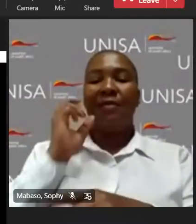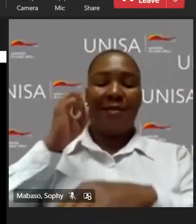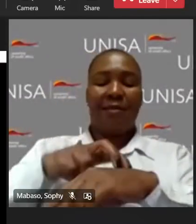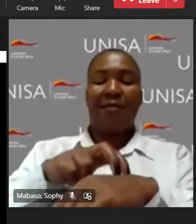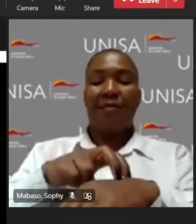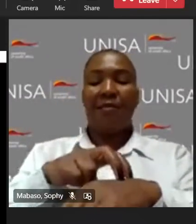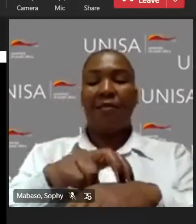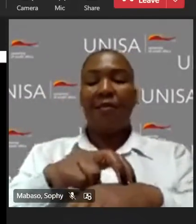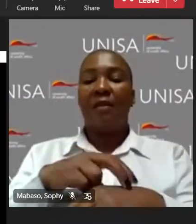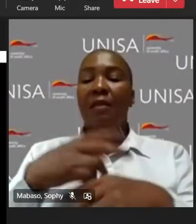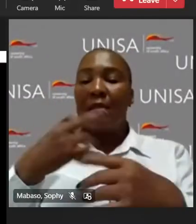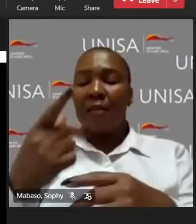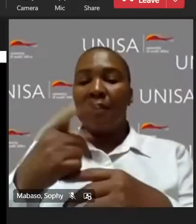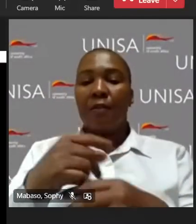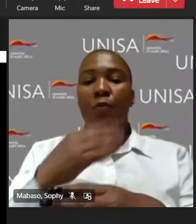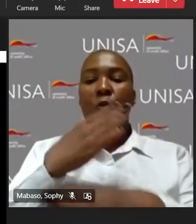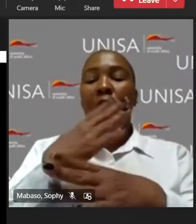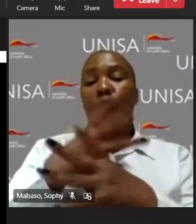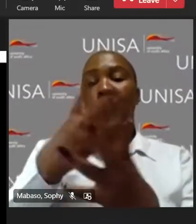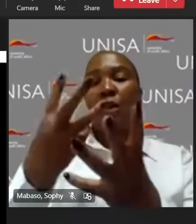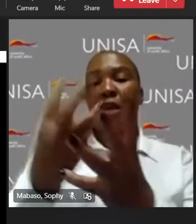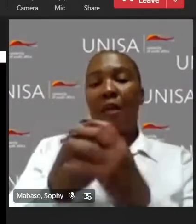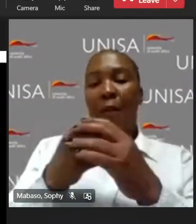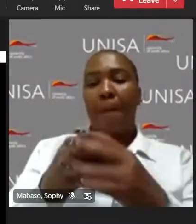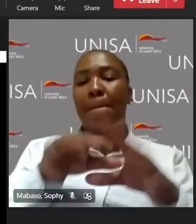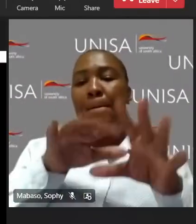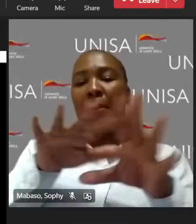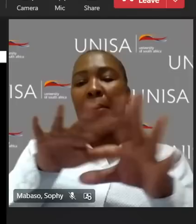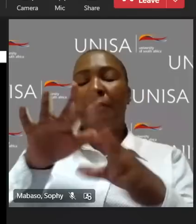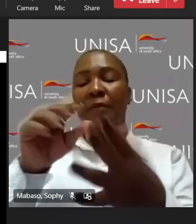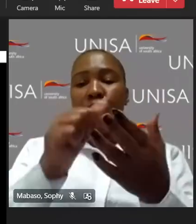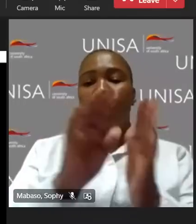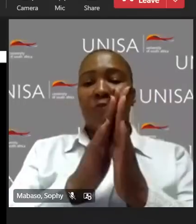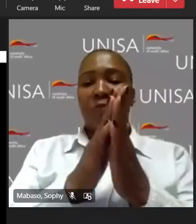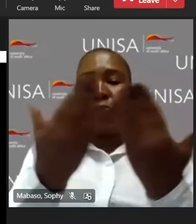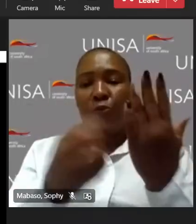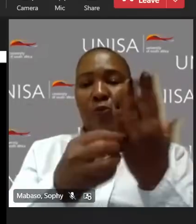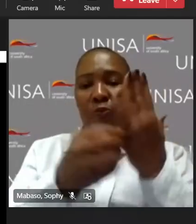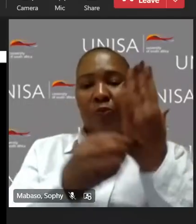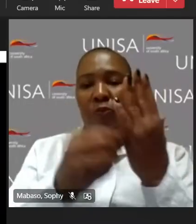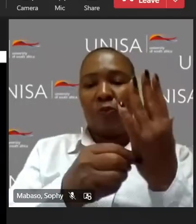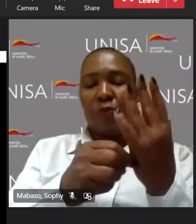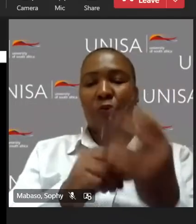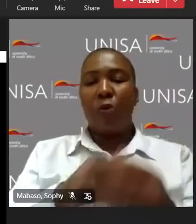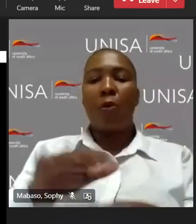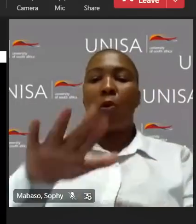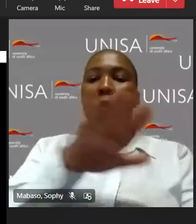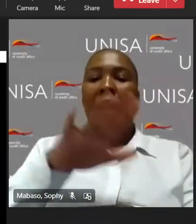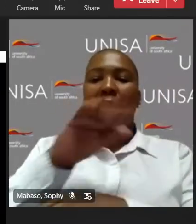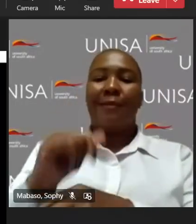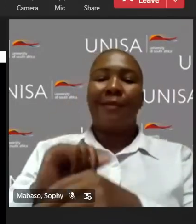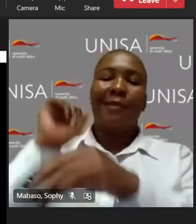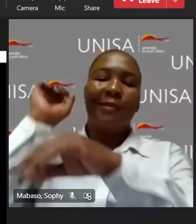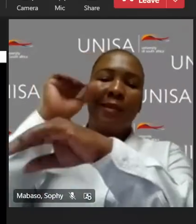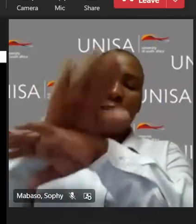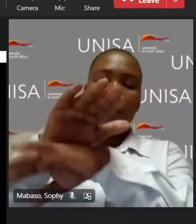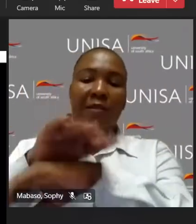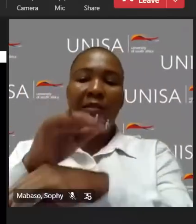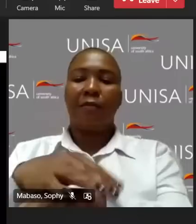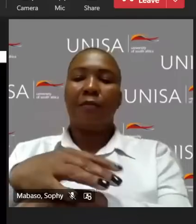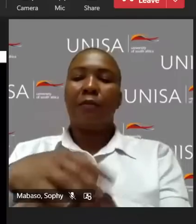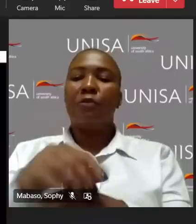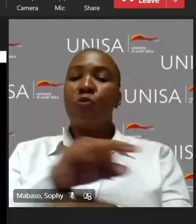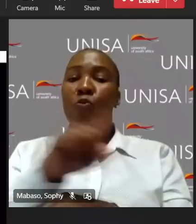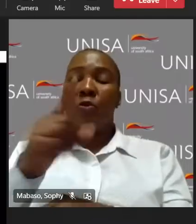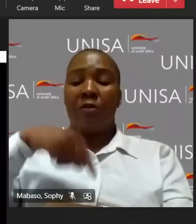We also liaise with publishers both locally and internationally to ensure that students with disabilities who have print